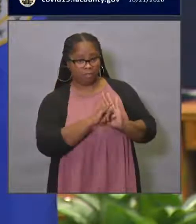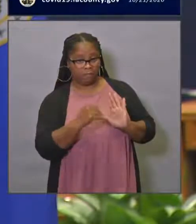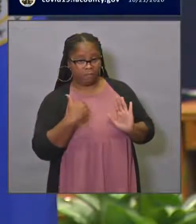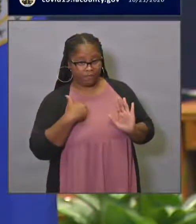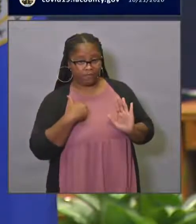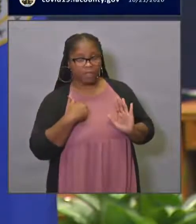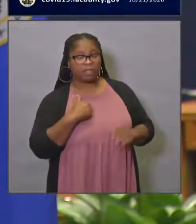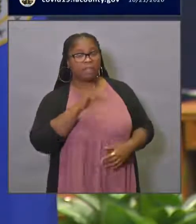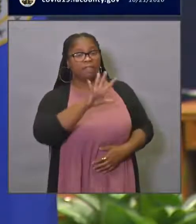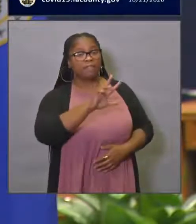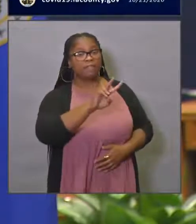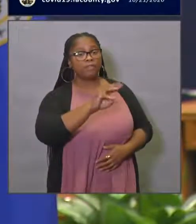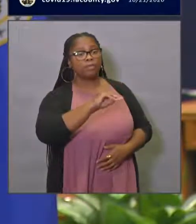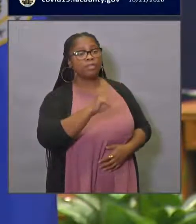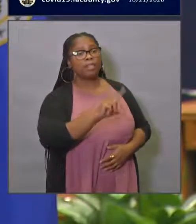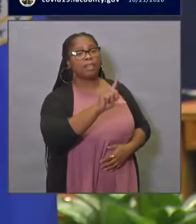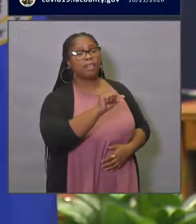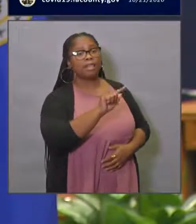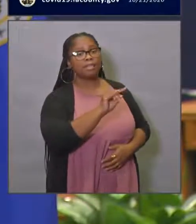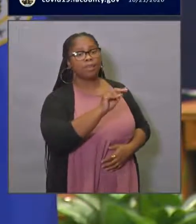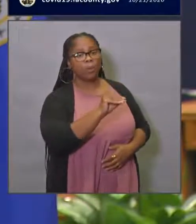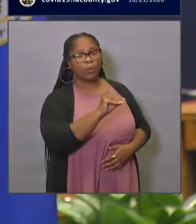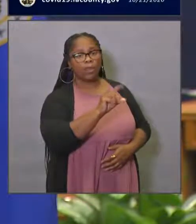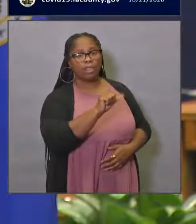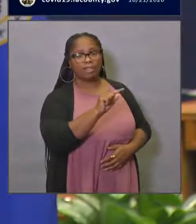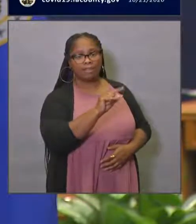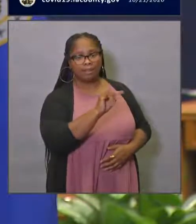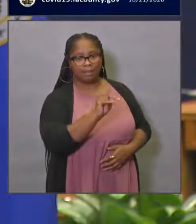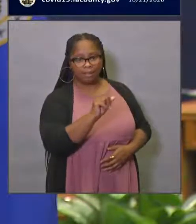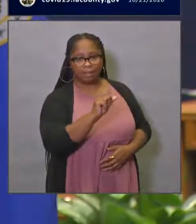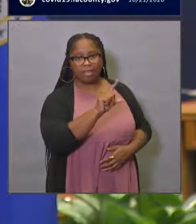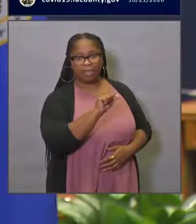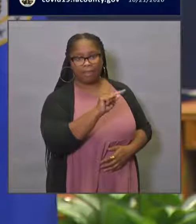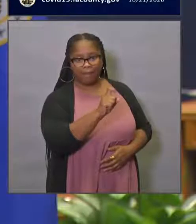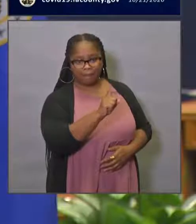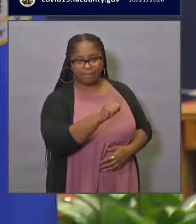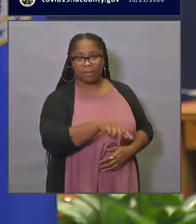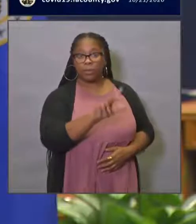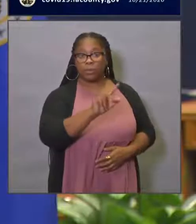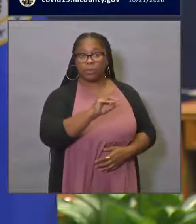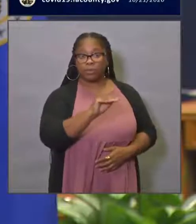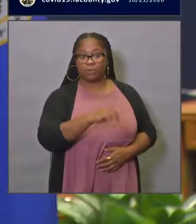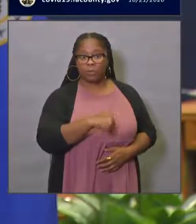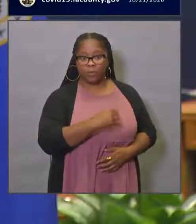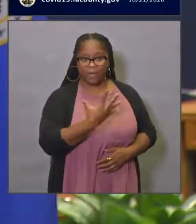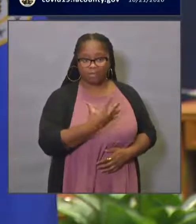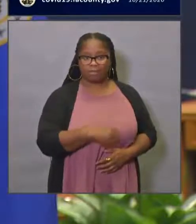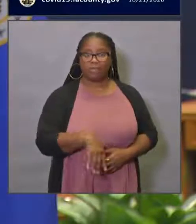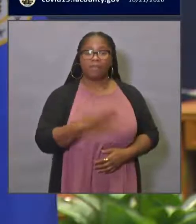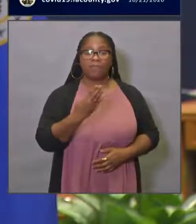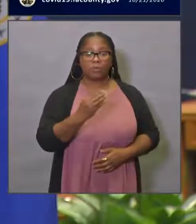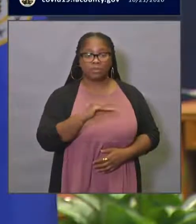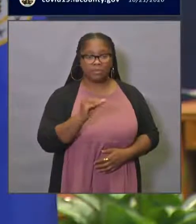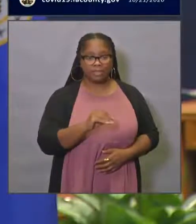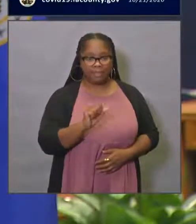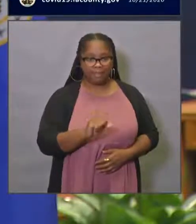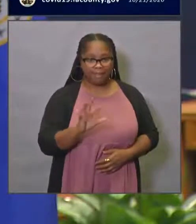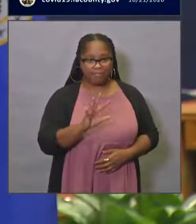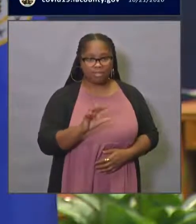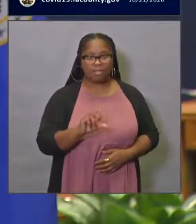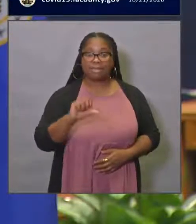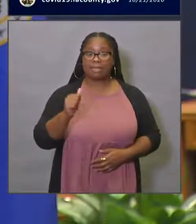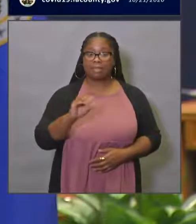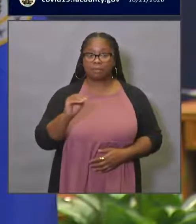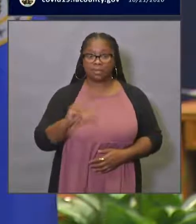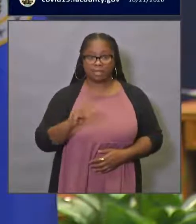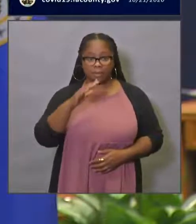52% are Latino, Latina, Latinx, 23% are white, 14% are Asian, 10%